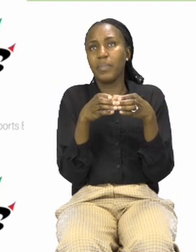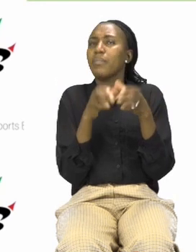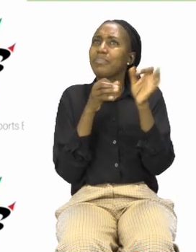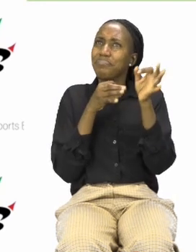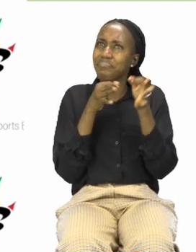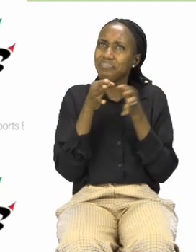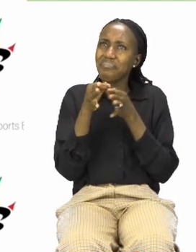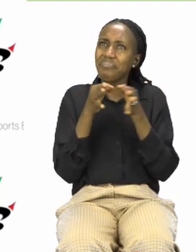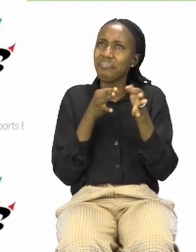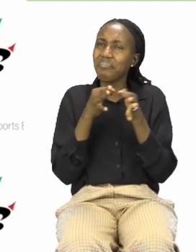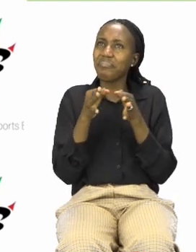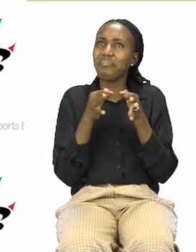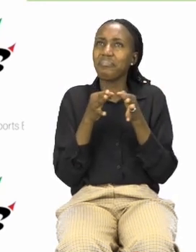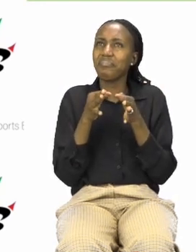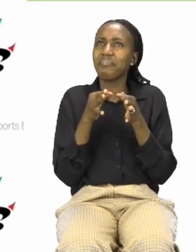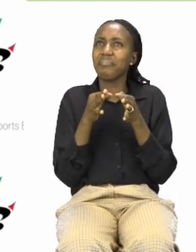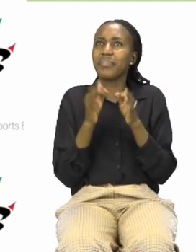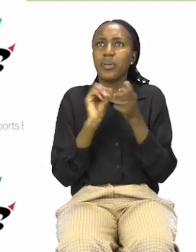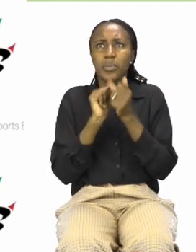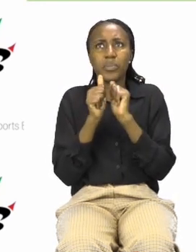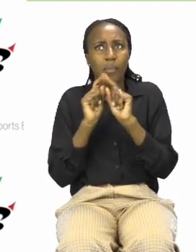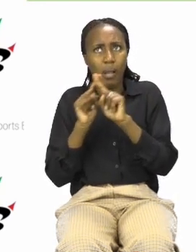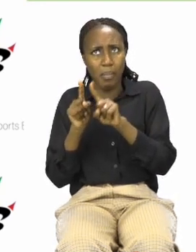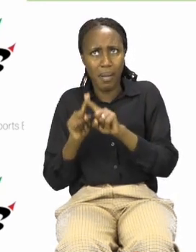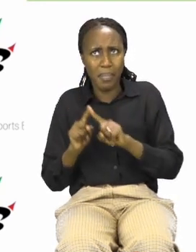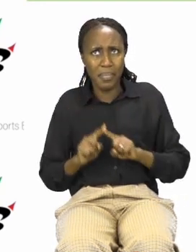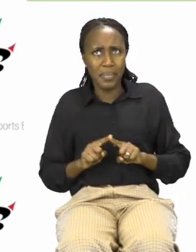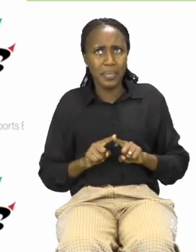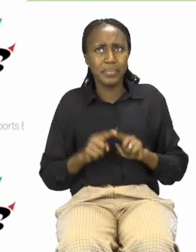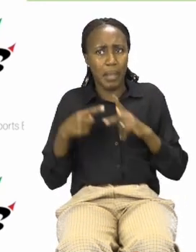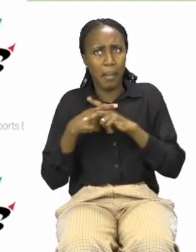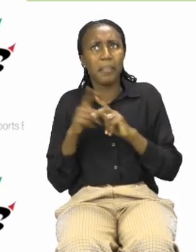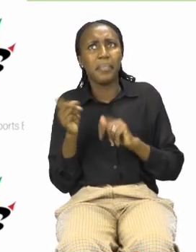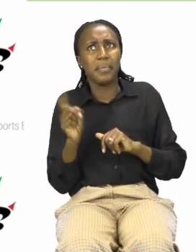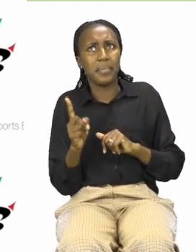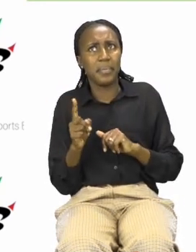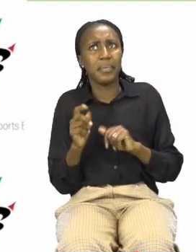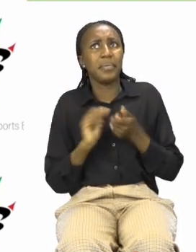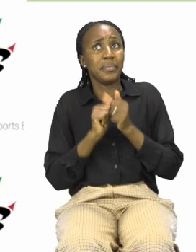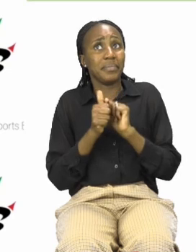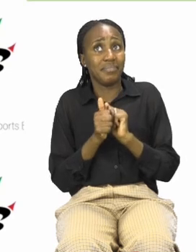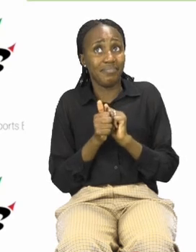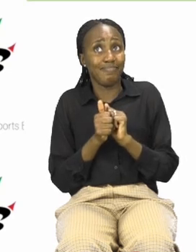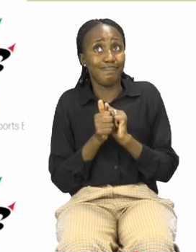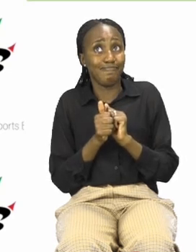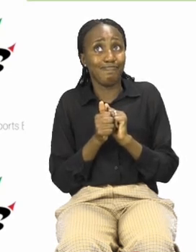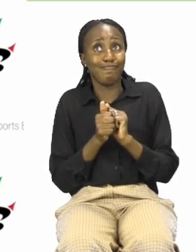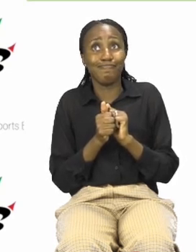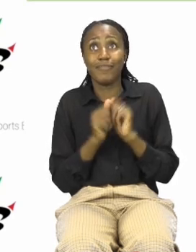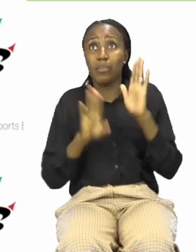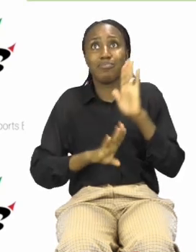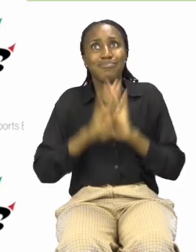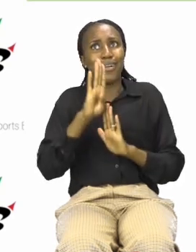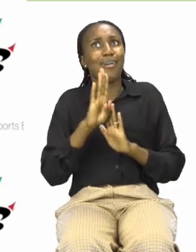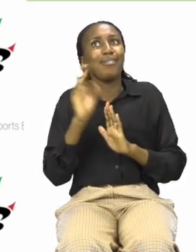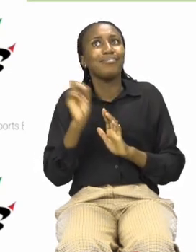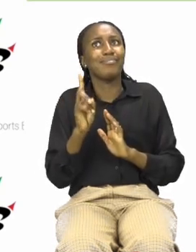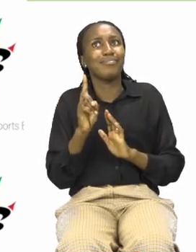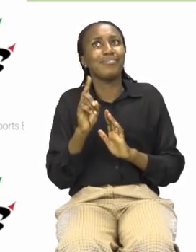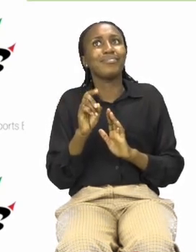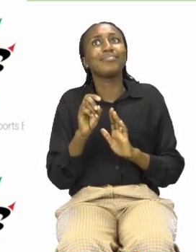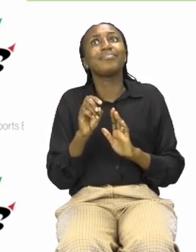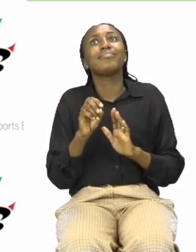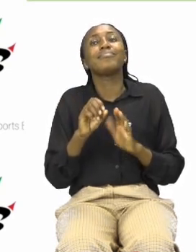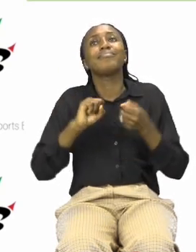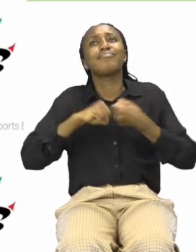their sports codes and what is happening in their sport codes, some of the highlights, some of the challenges and what their sport